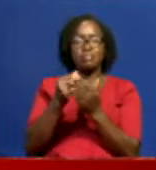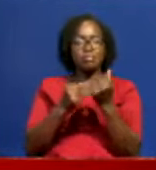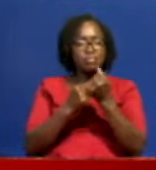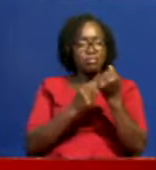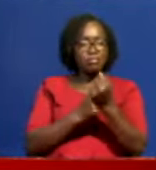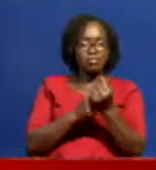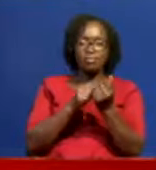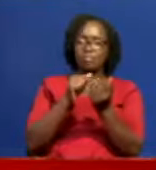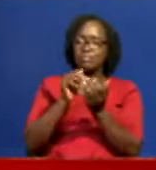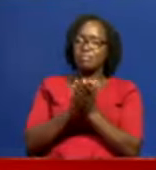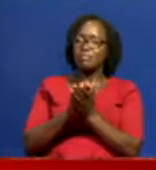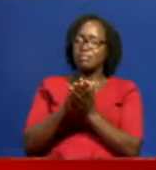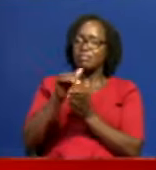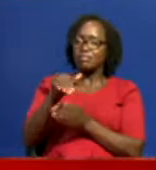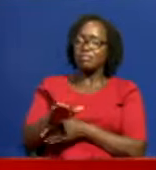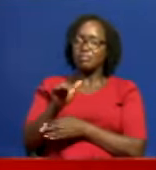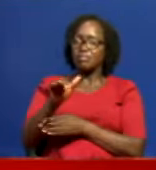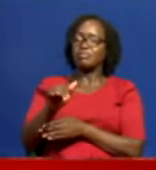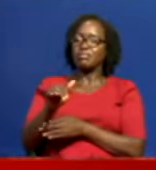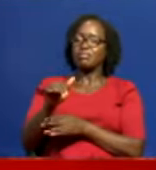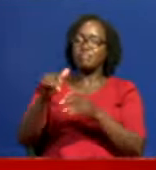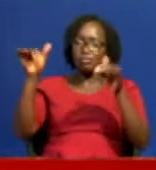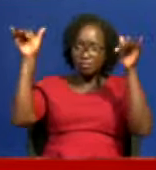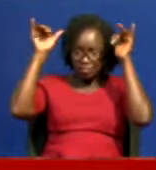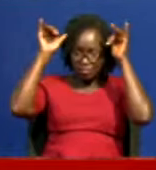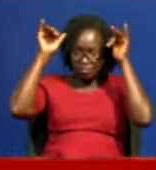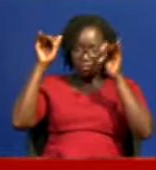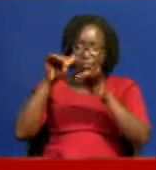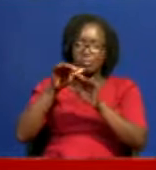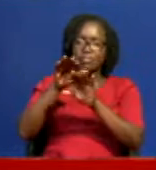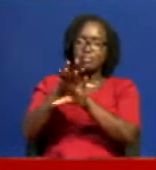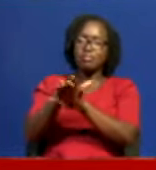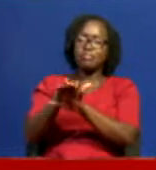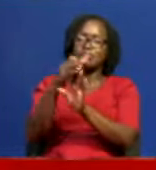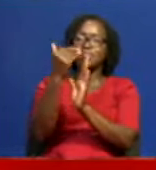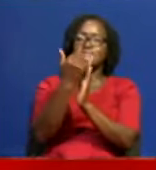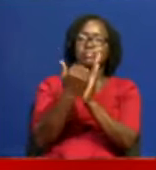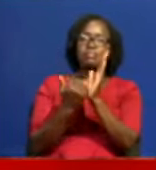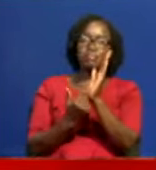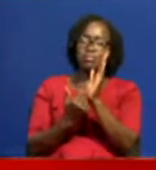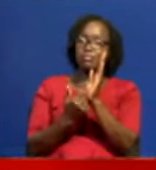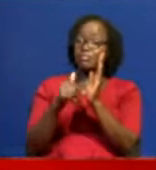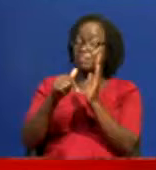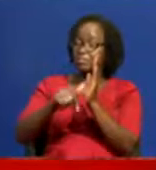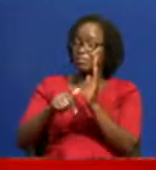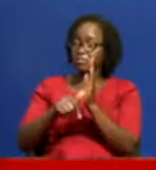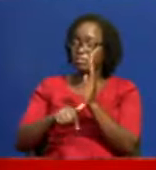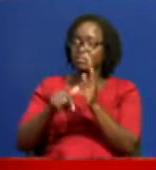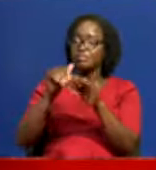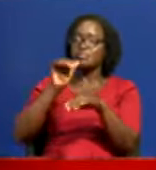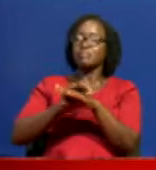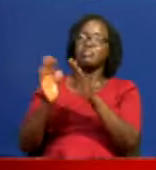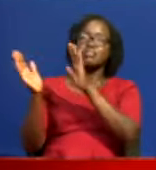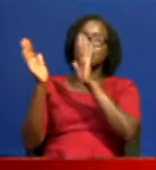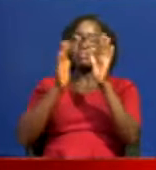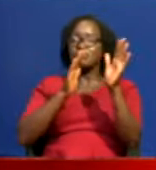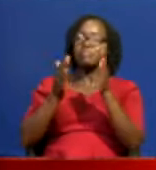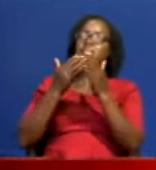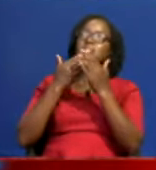crops, livestock, and fisheries programs. Today, with the blessing of good weather, thanks to